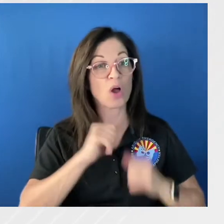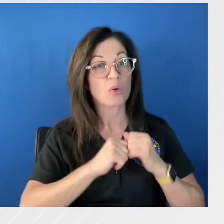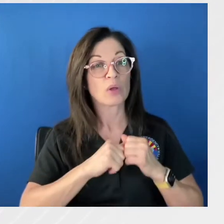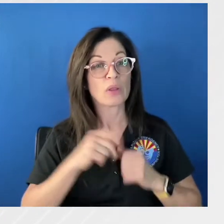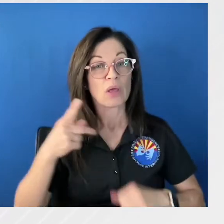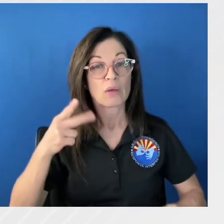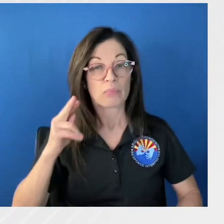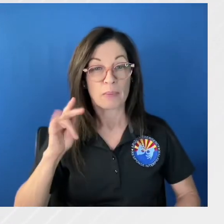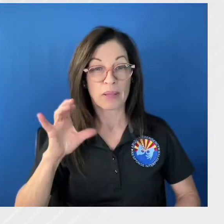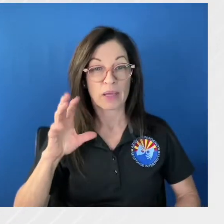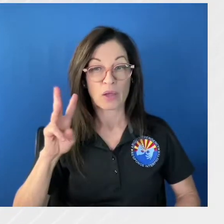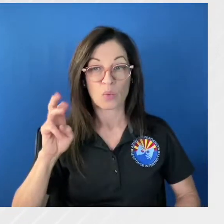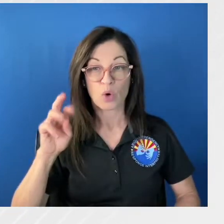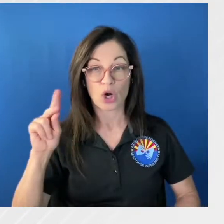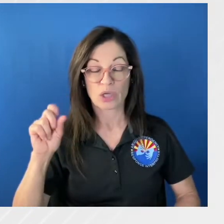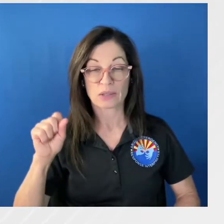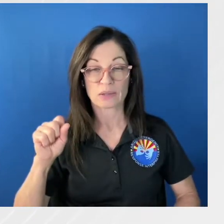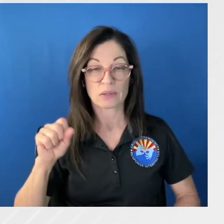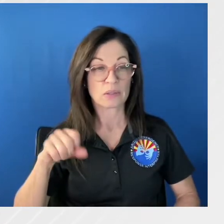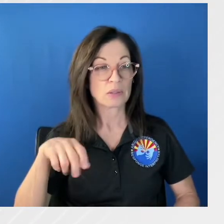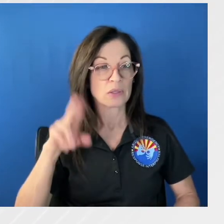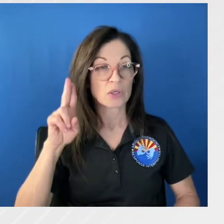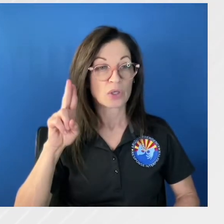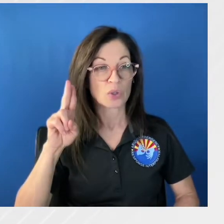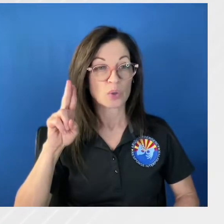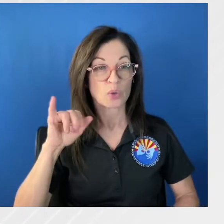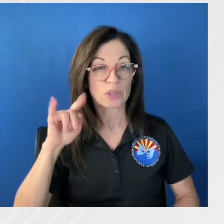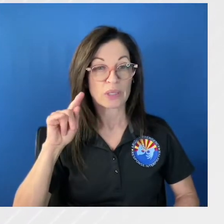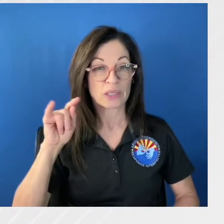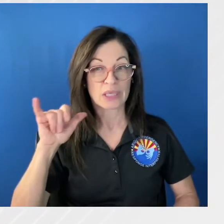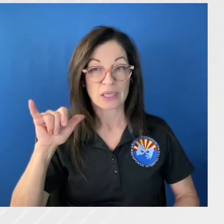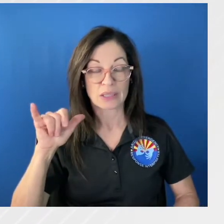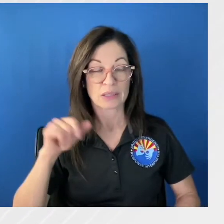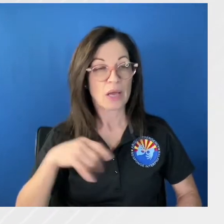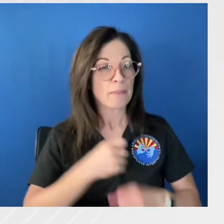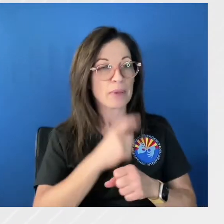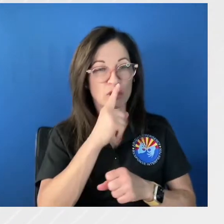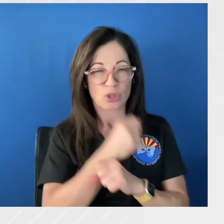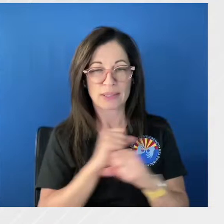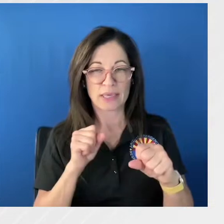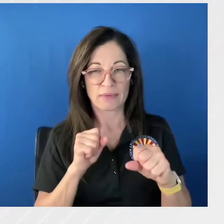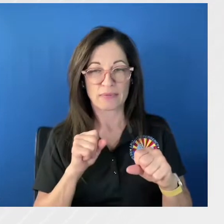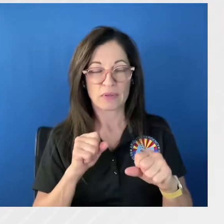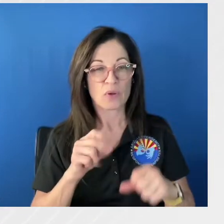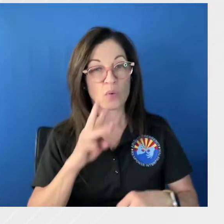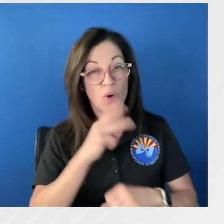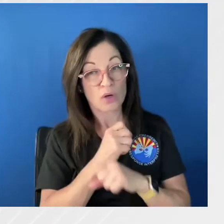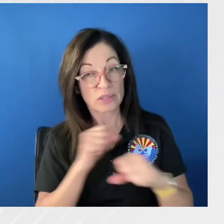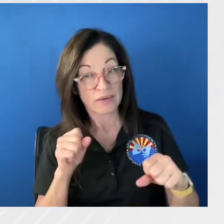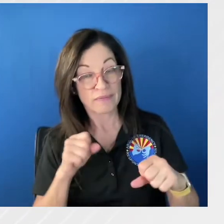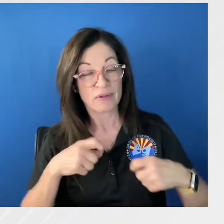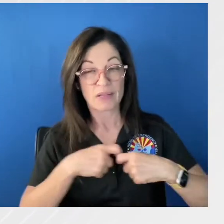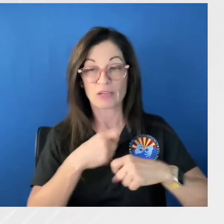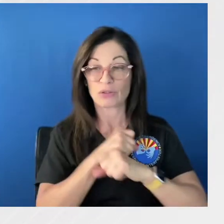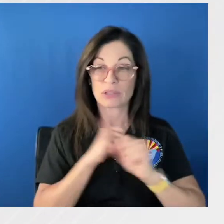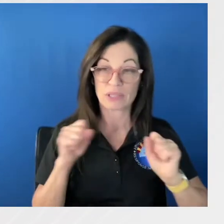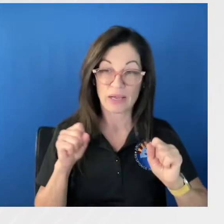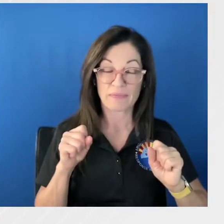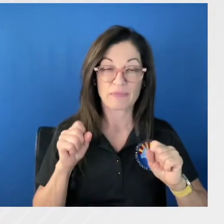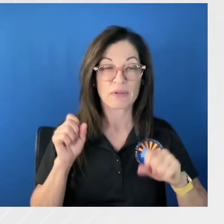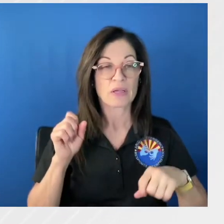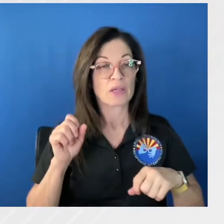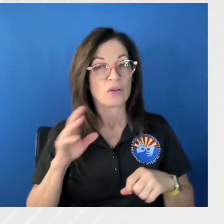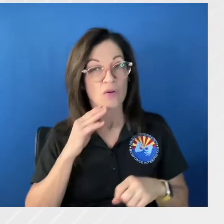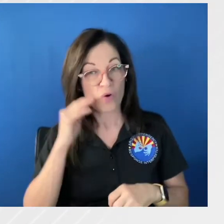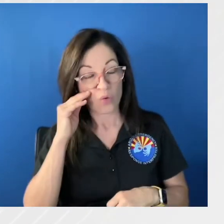utilities, right? We have to make sure it's safe, to make sure the water's safe, electric safe, it's habitable, all